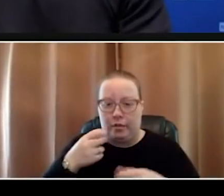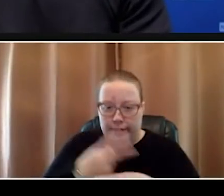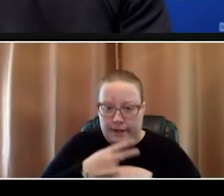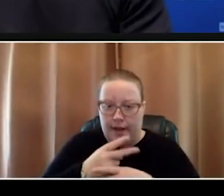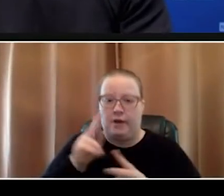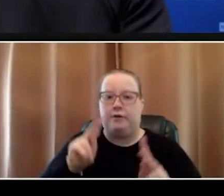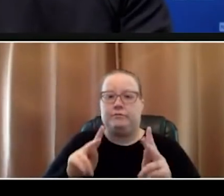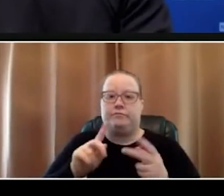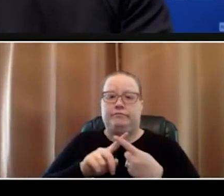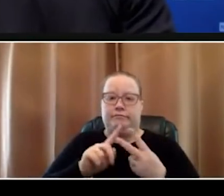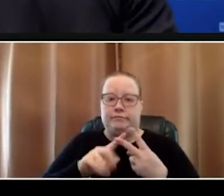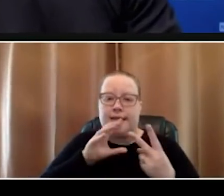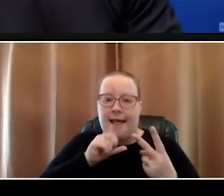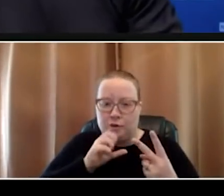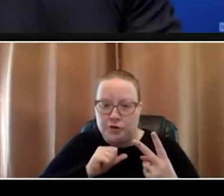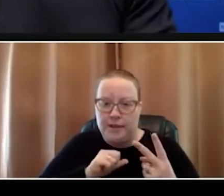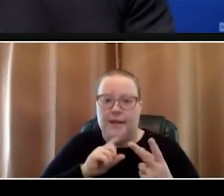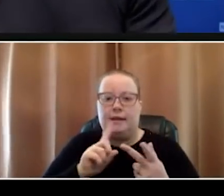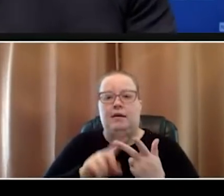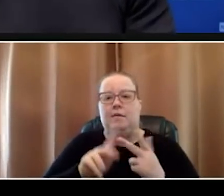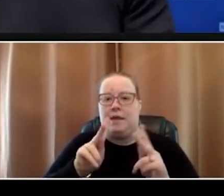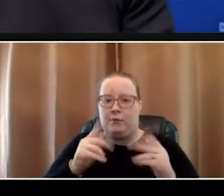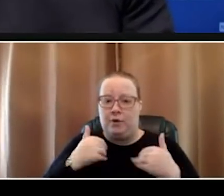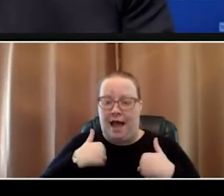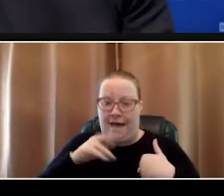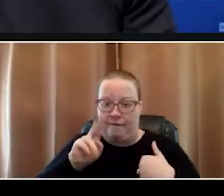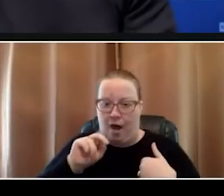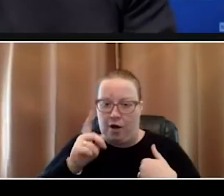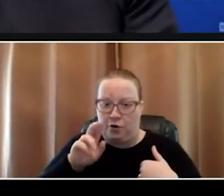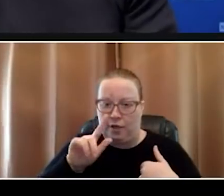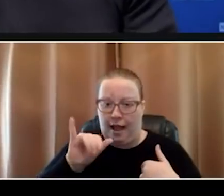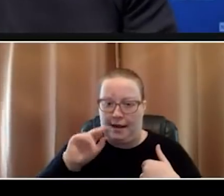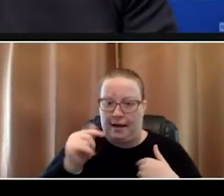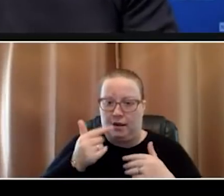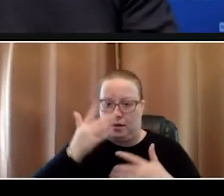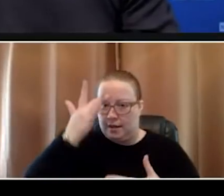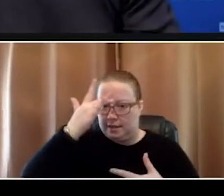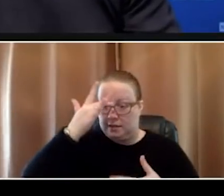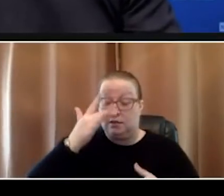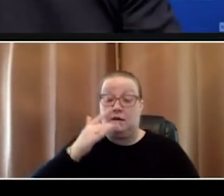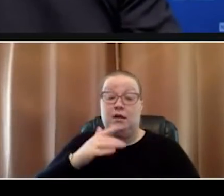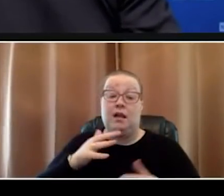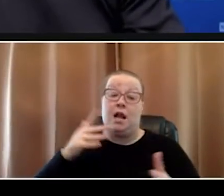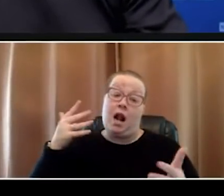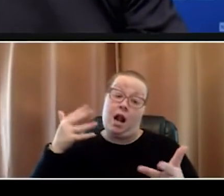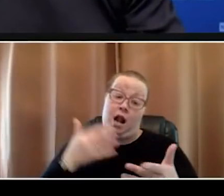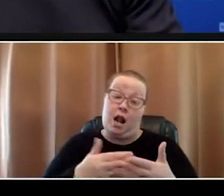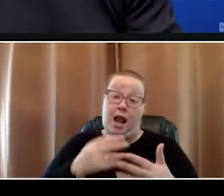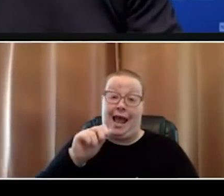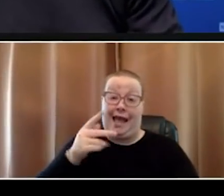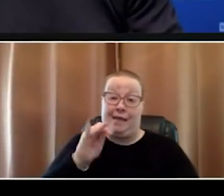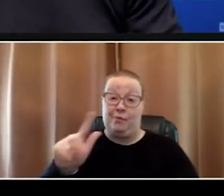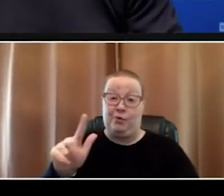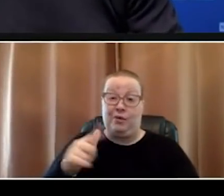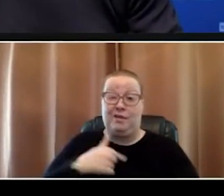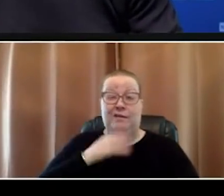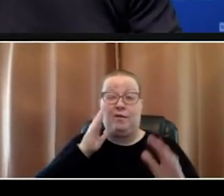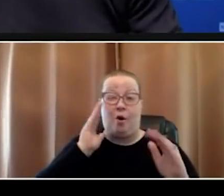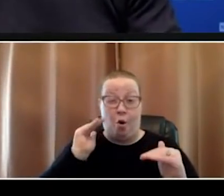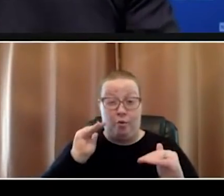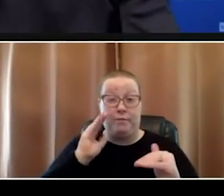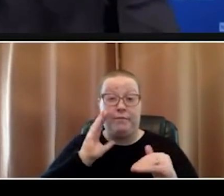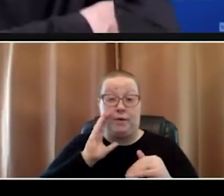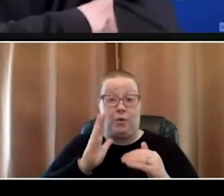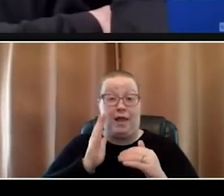the elderly, people with underlying conditions. By the time we get to April, I would hope that we would have the overwhelming majority of those